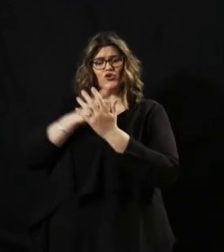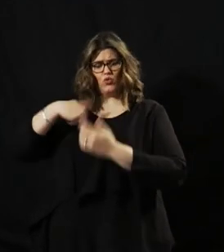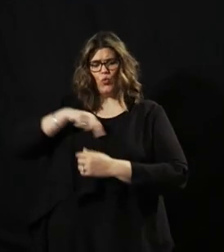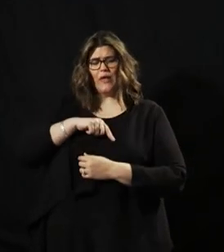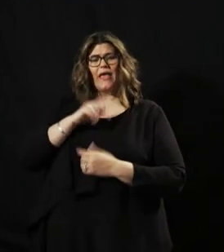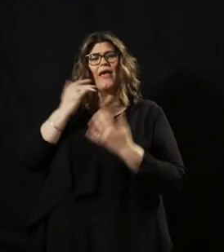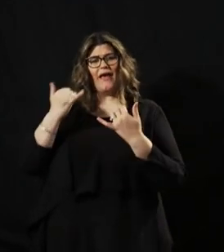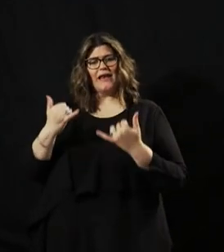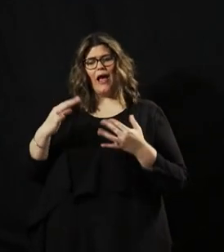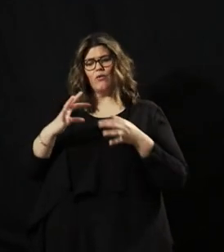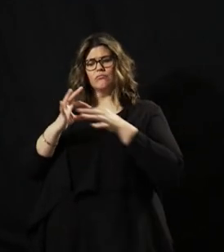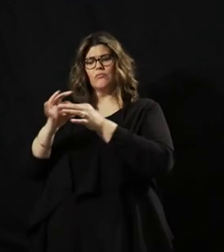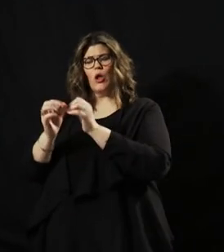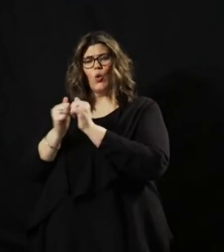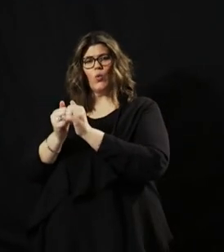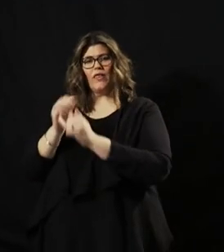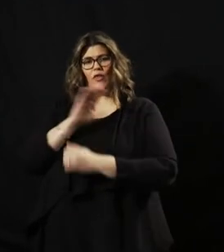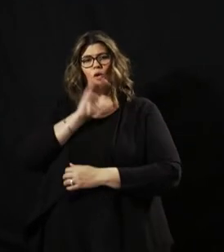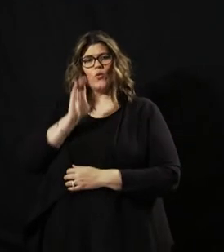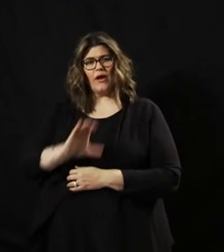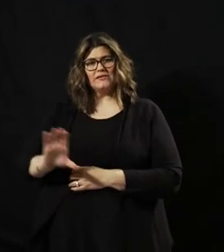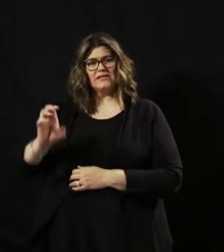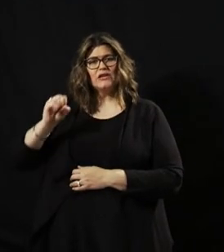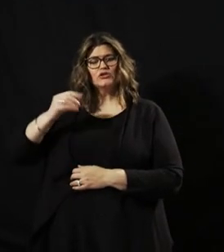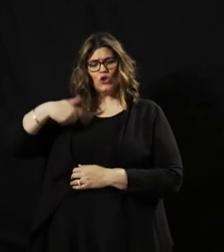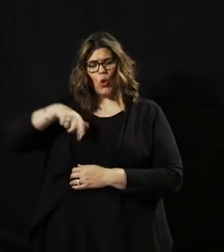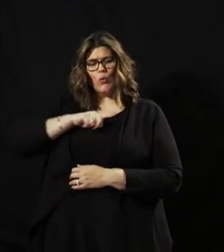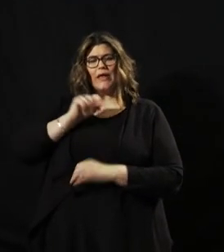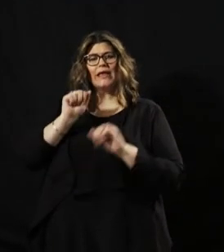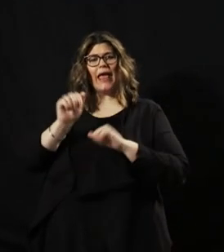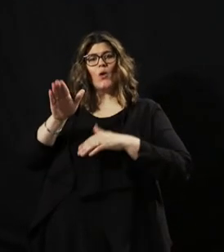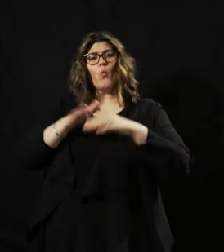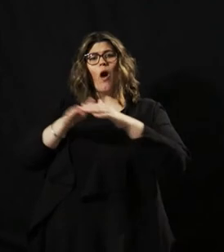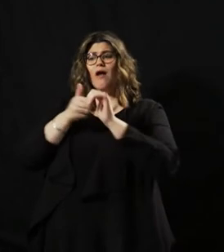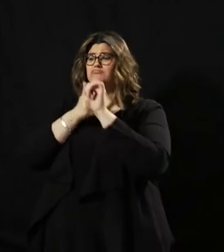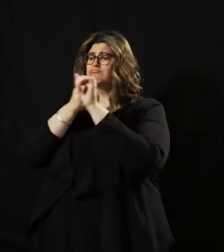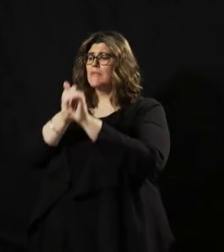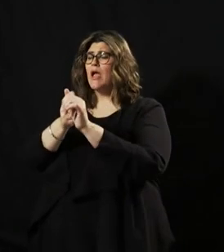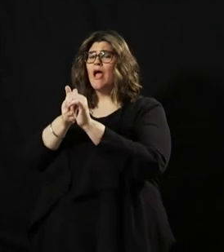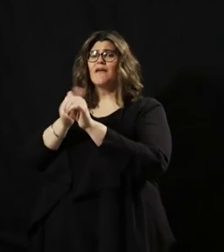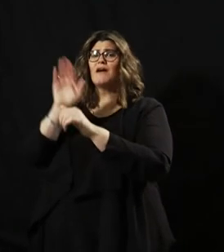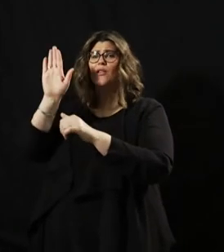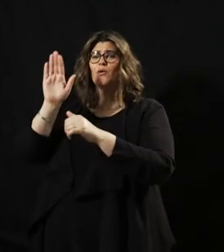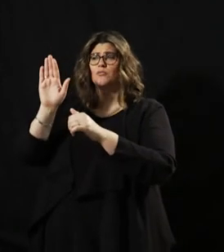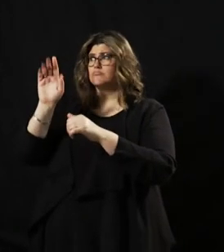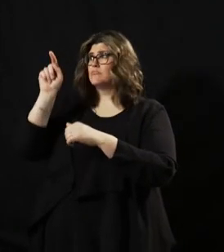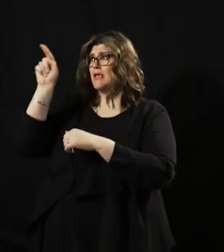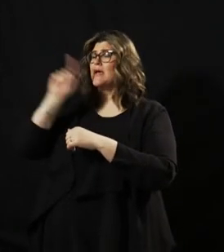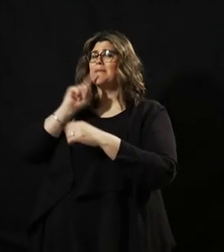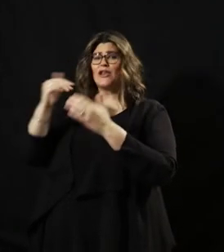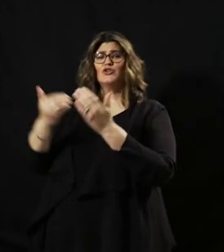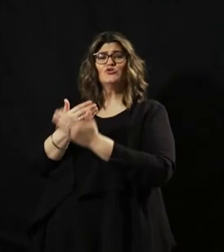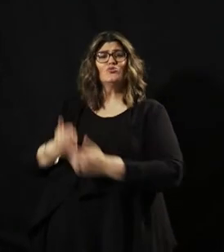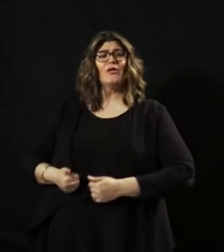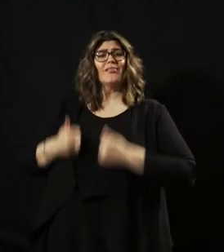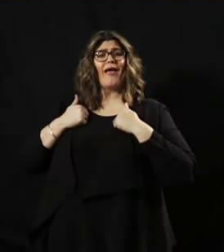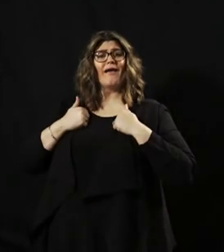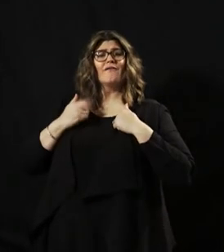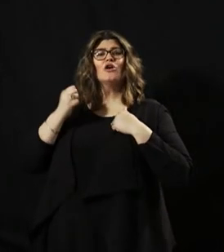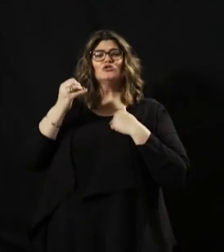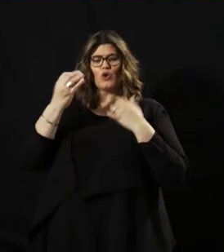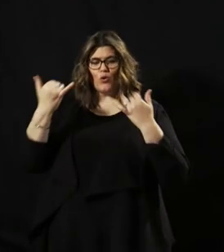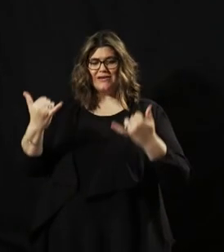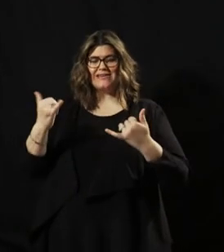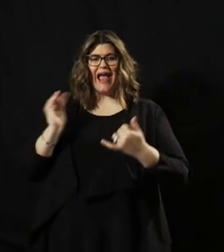Christ in baptism so that we may walk with him in newness of life. And so, now that our